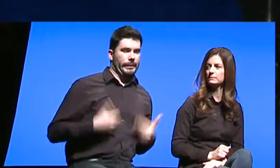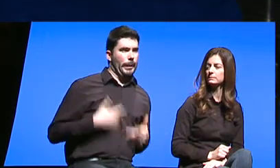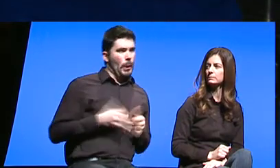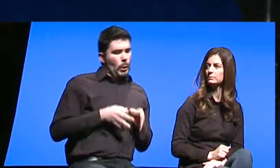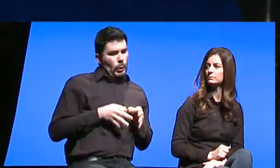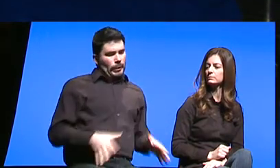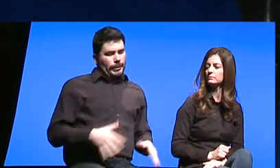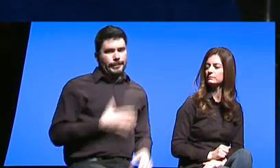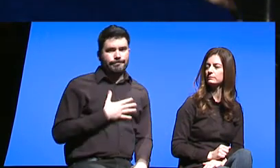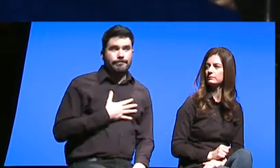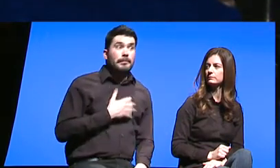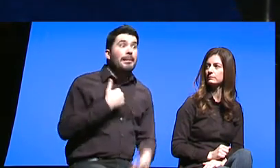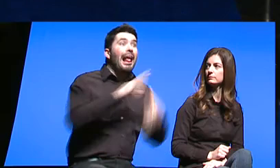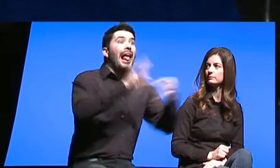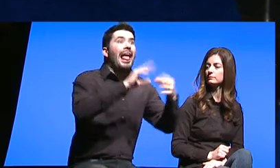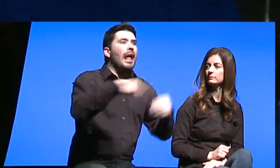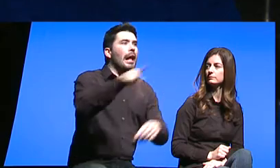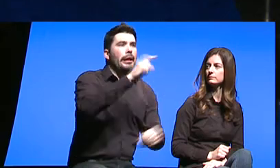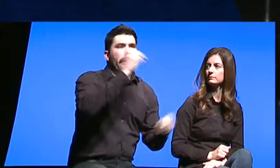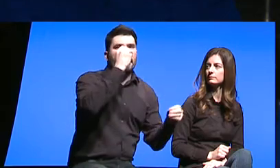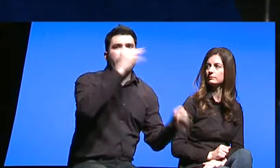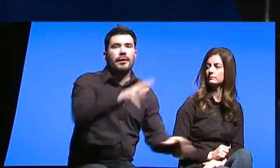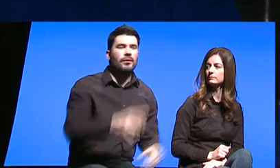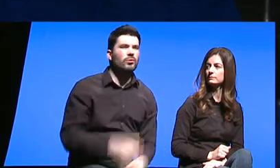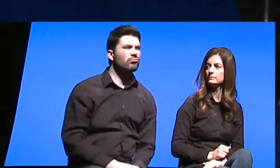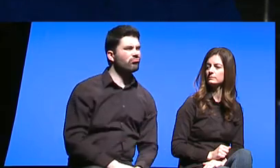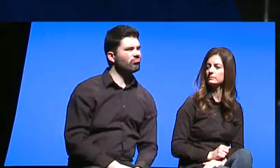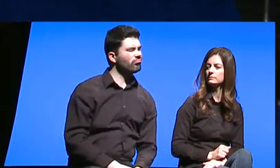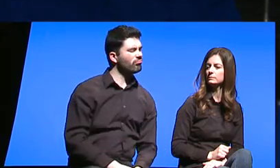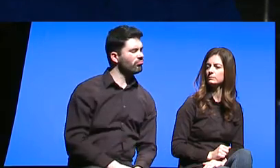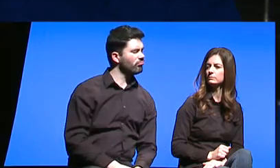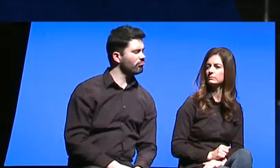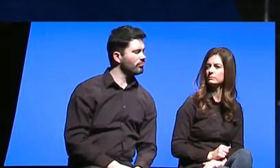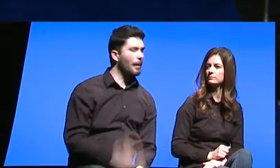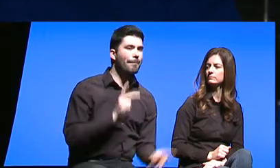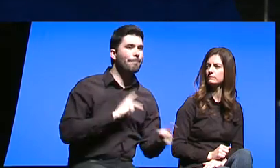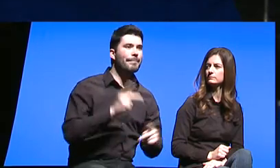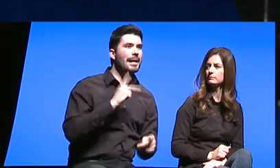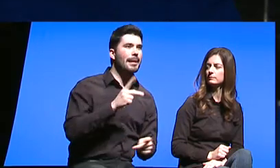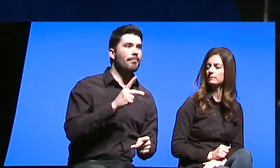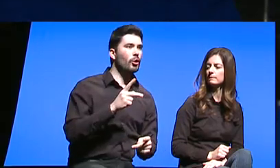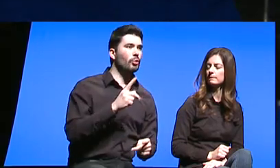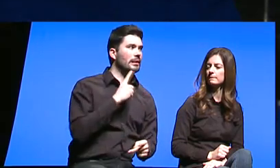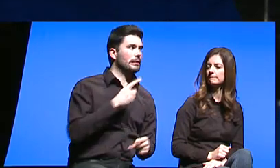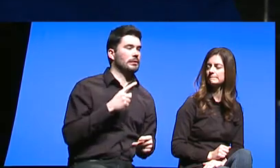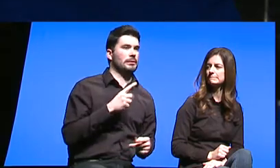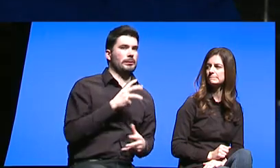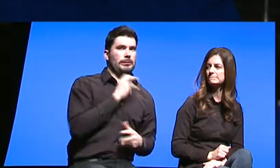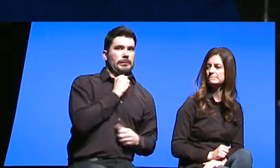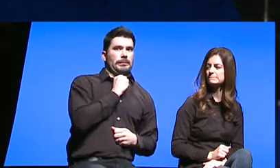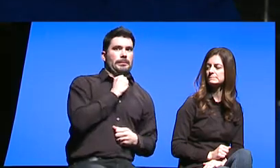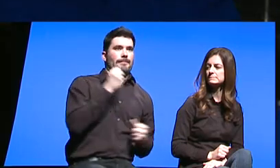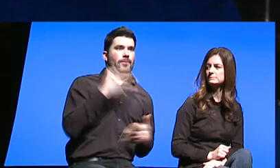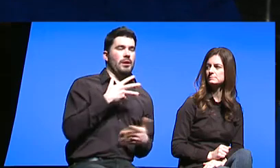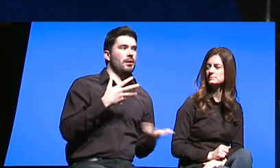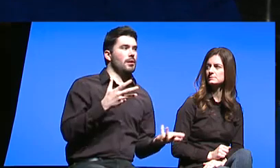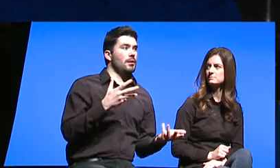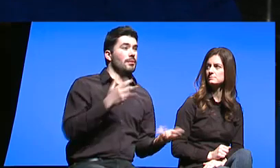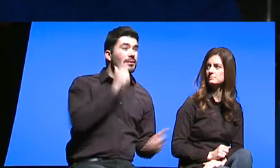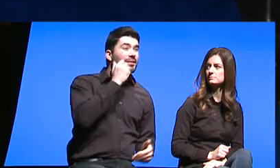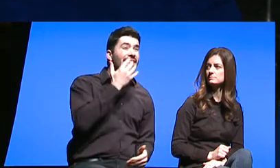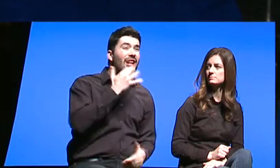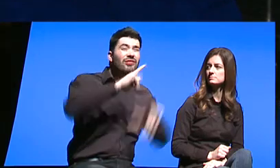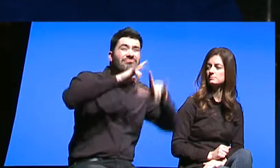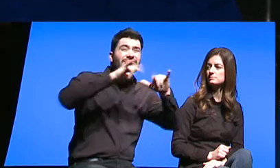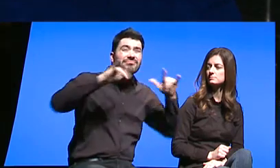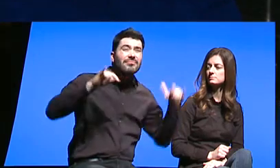you say is not of value. And I think that's that holds people back. But what you do, especially if you come from black and brown communities,